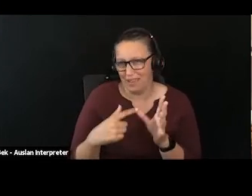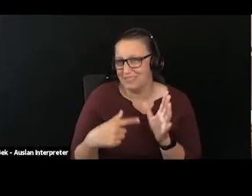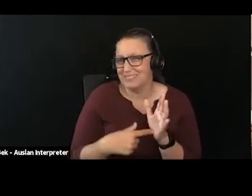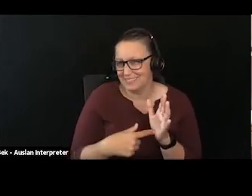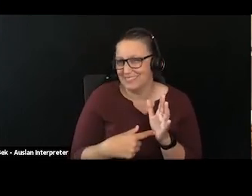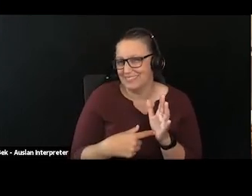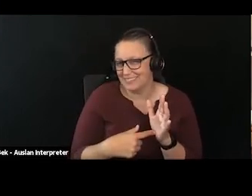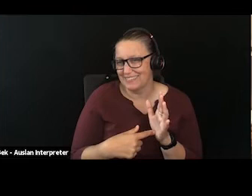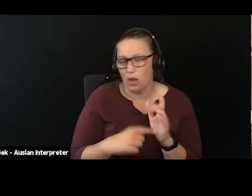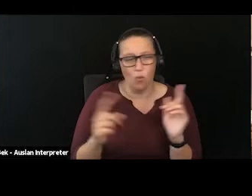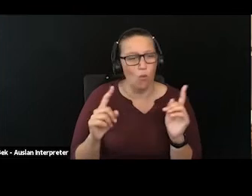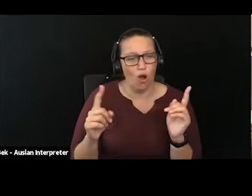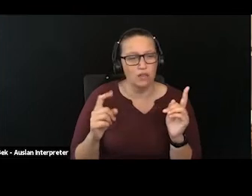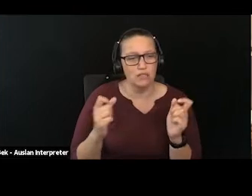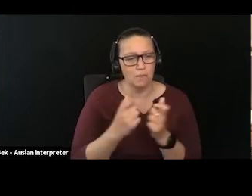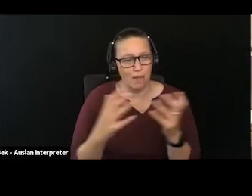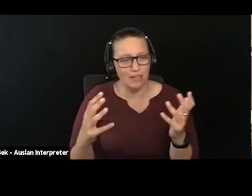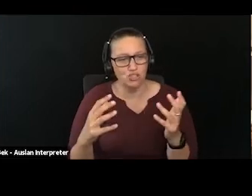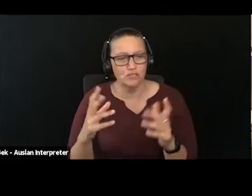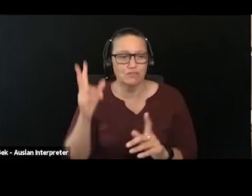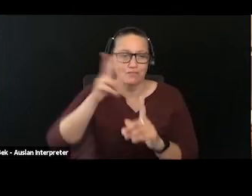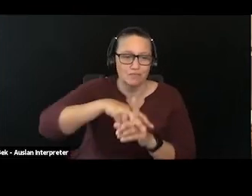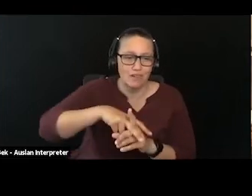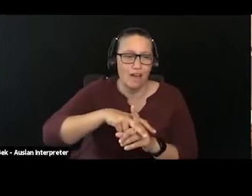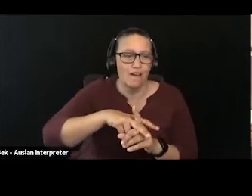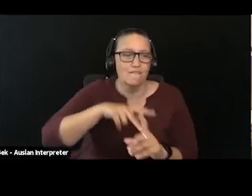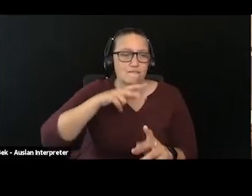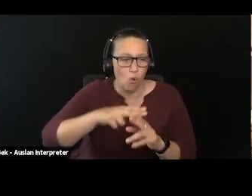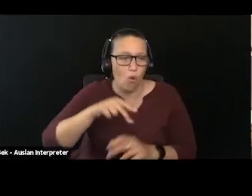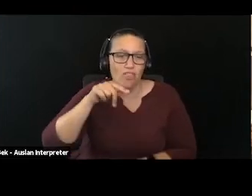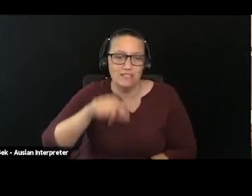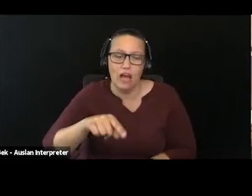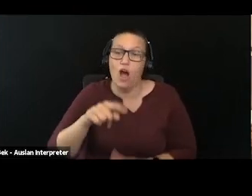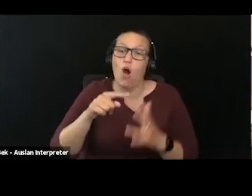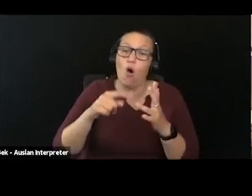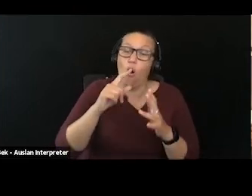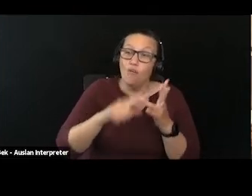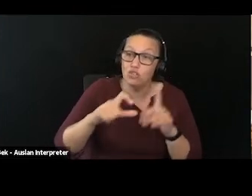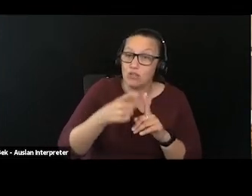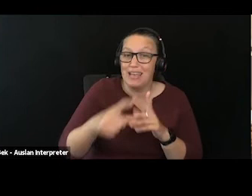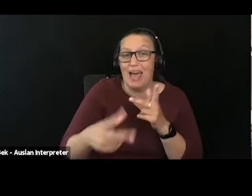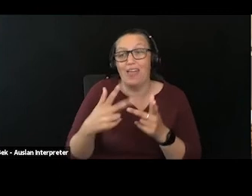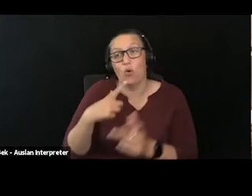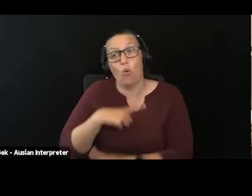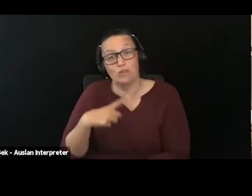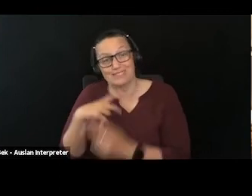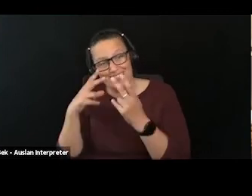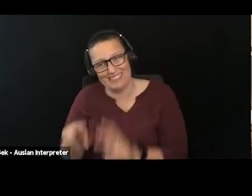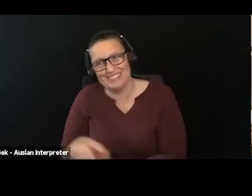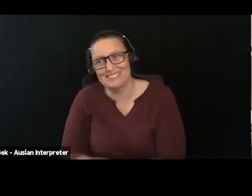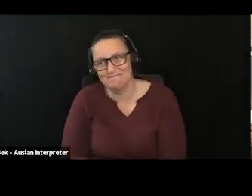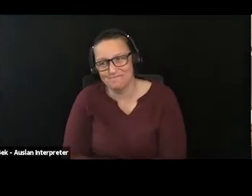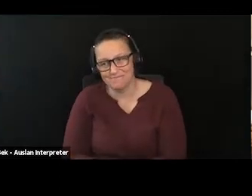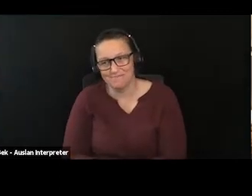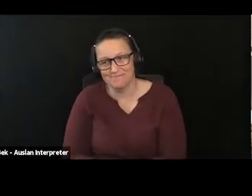population attributable fraction of this period for both overdose and other cause deaths? This is just to show